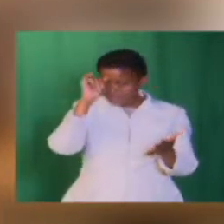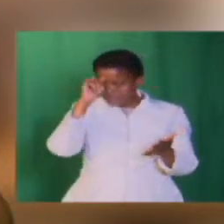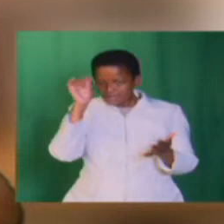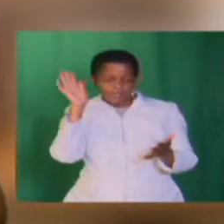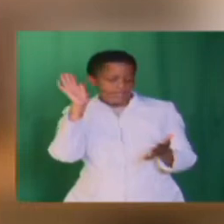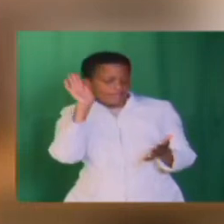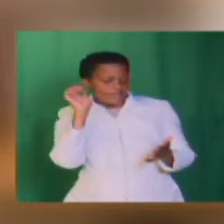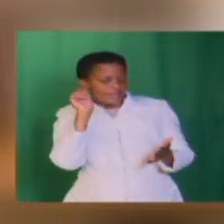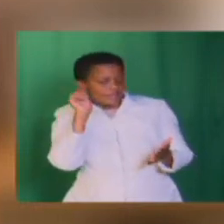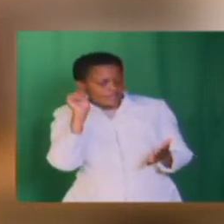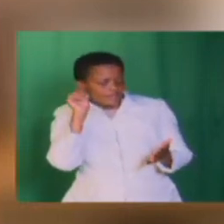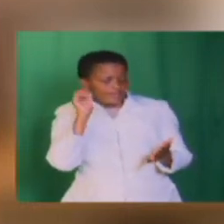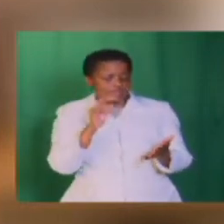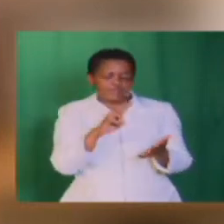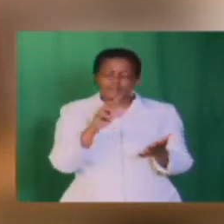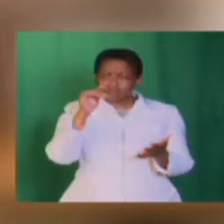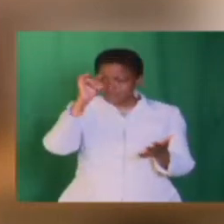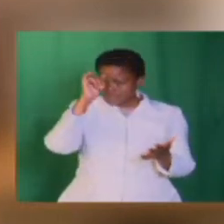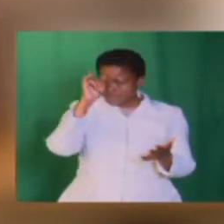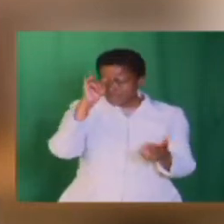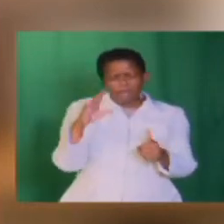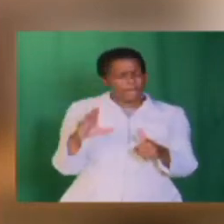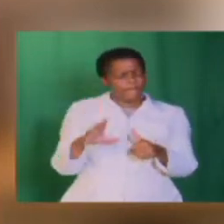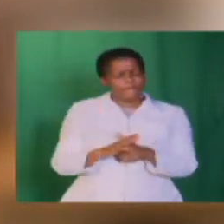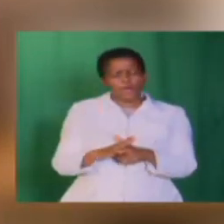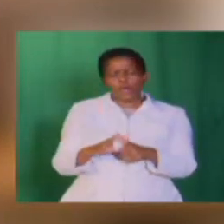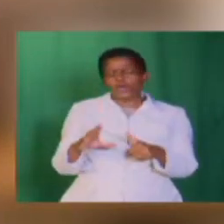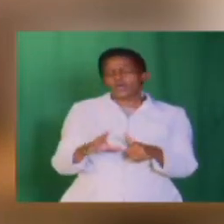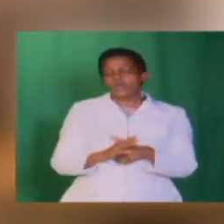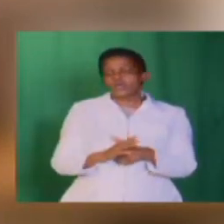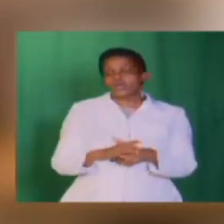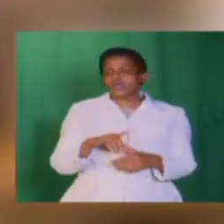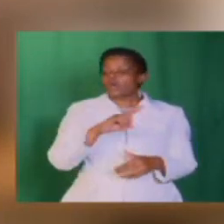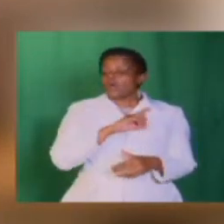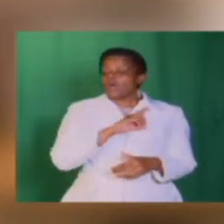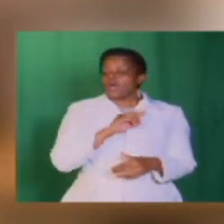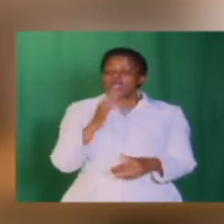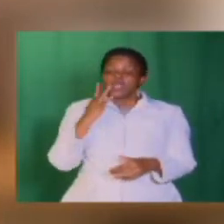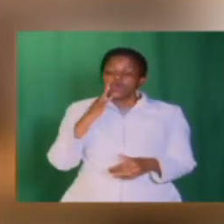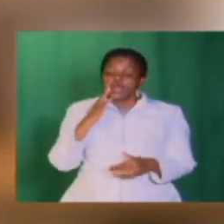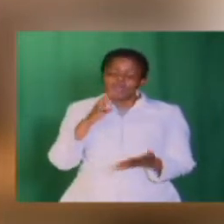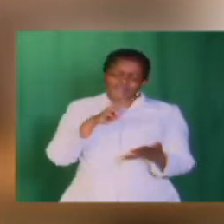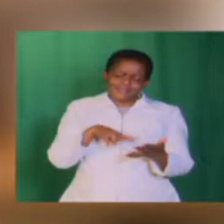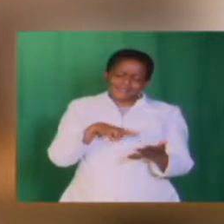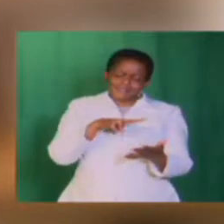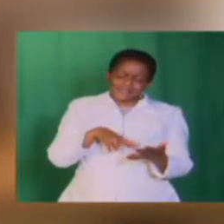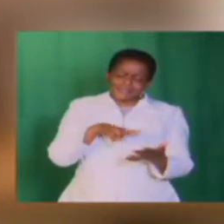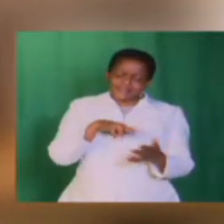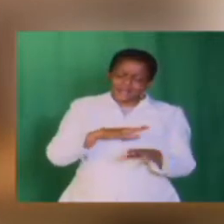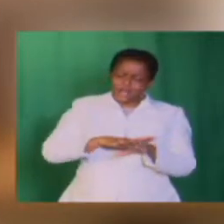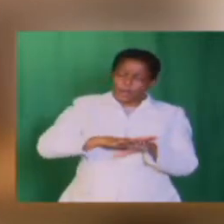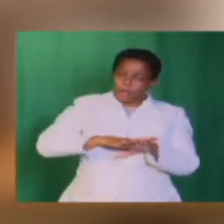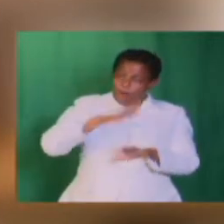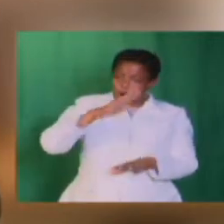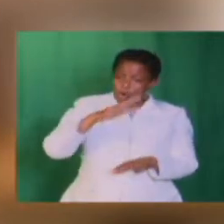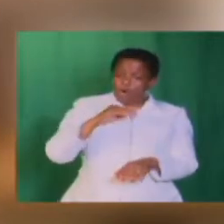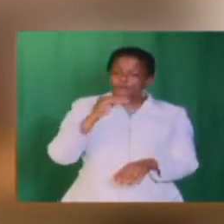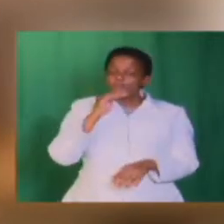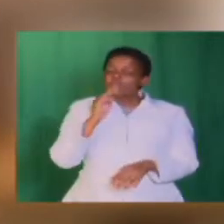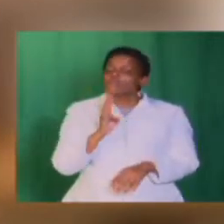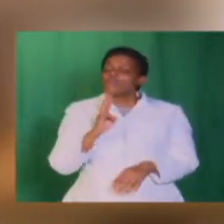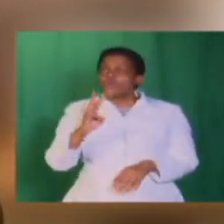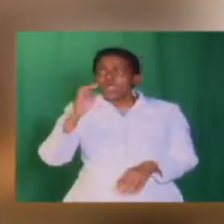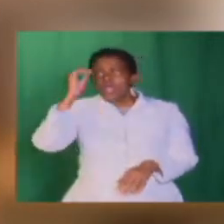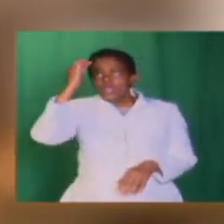skill. Those skills are very important because the more you read, it's the more you are knowledgeable. It's the more you see language at